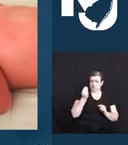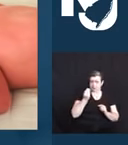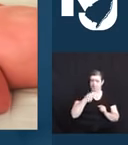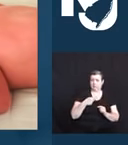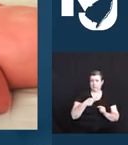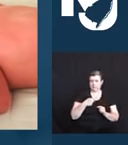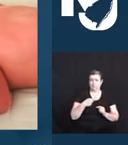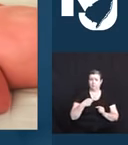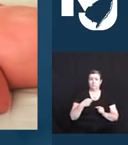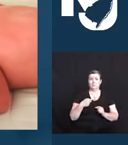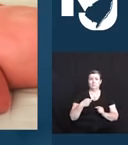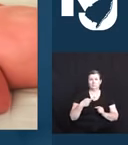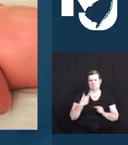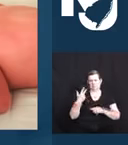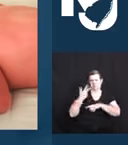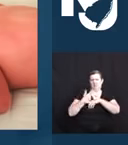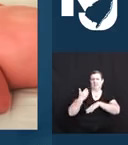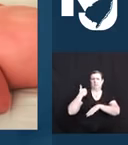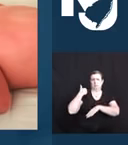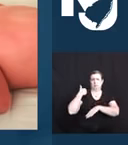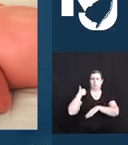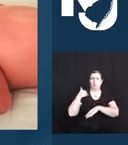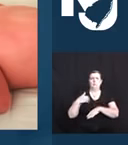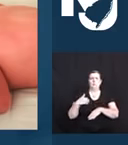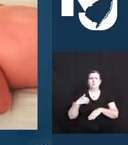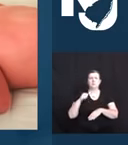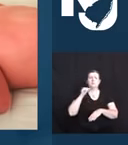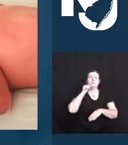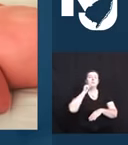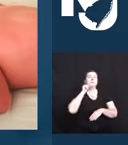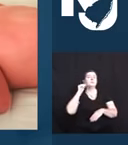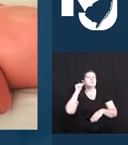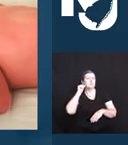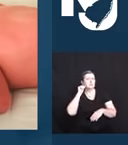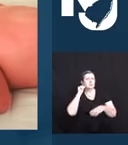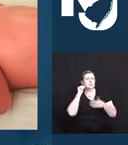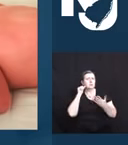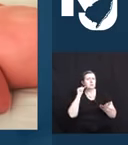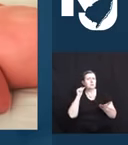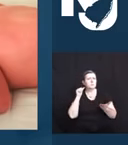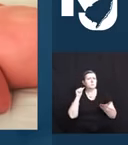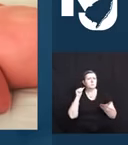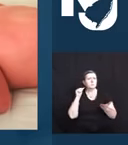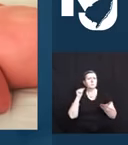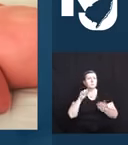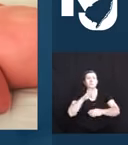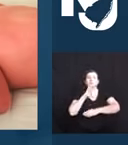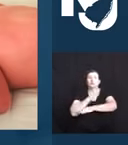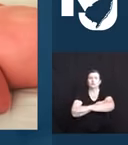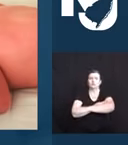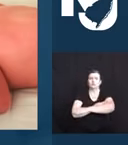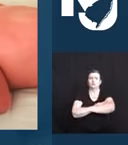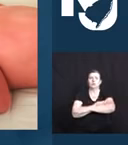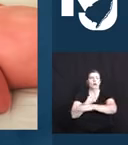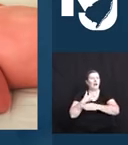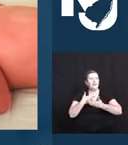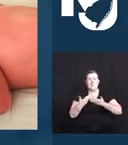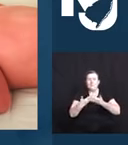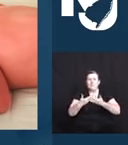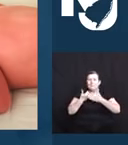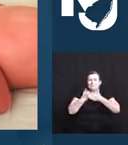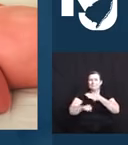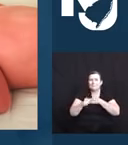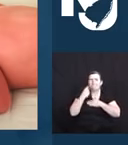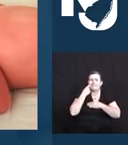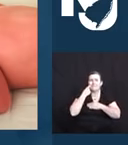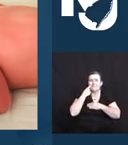3 days ago. Yesterday, she and her husband Yogi welcomed a new baby boy, and there he is, Fatabir, and